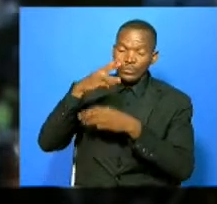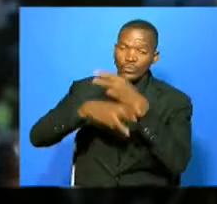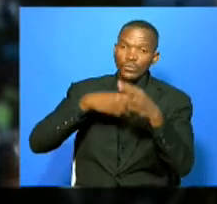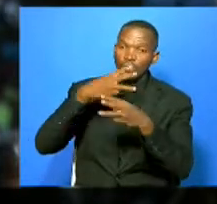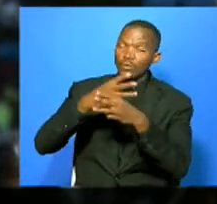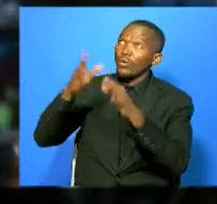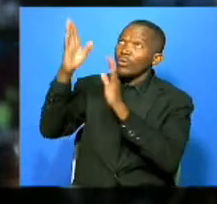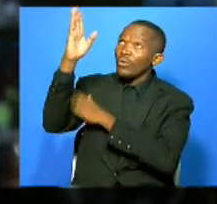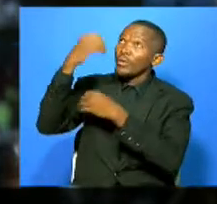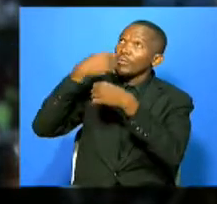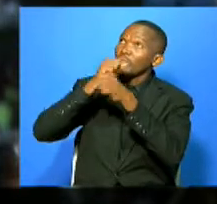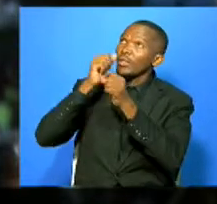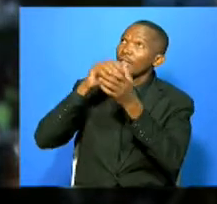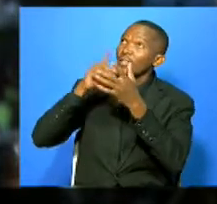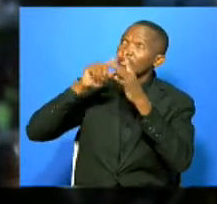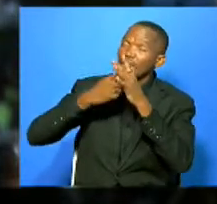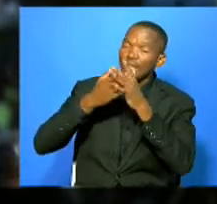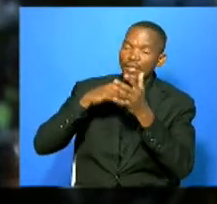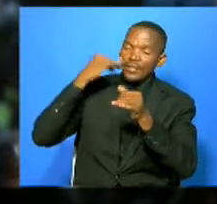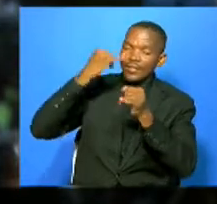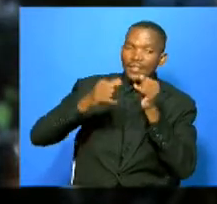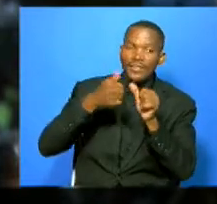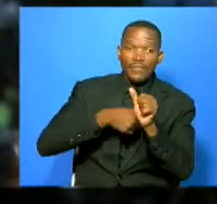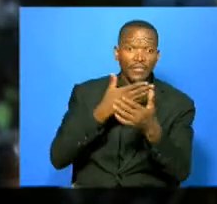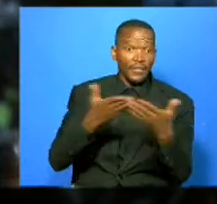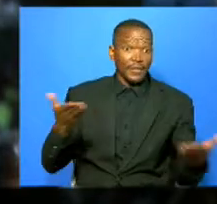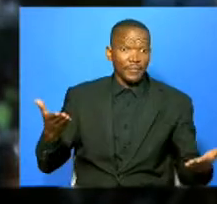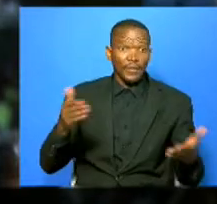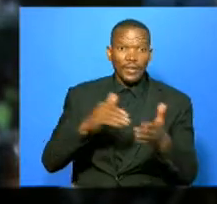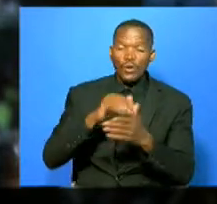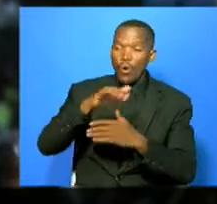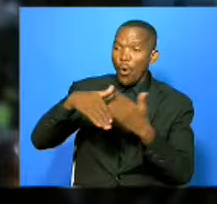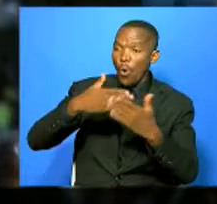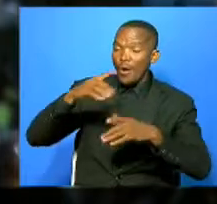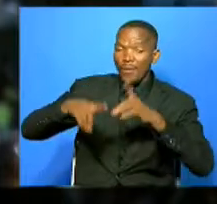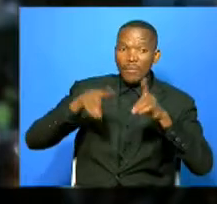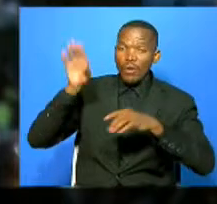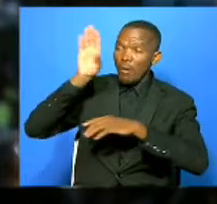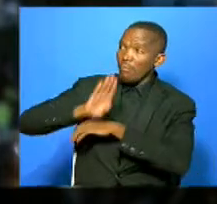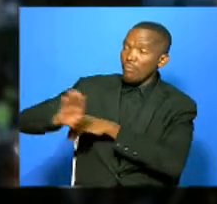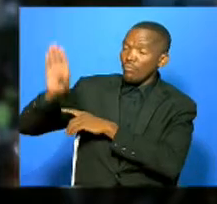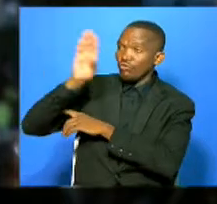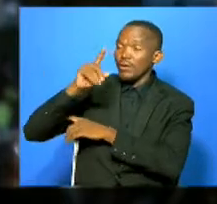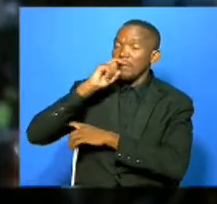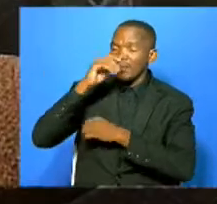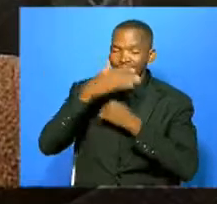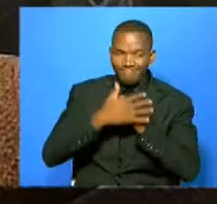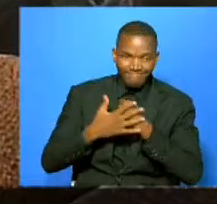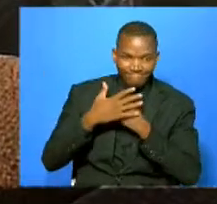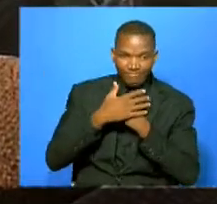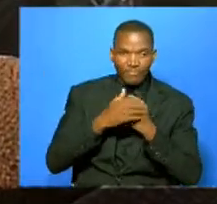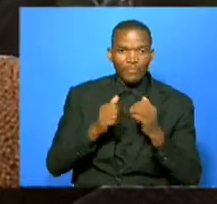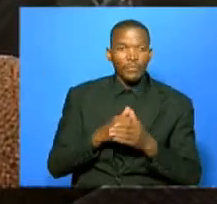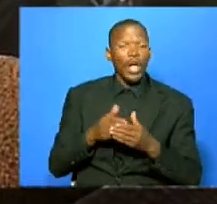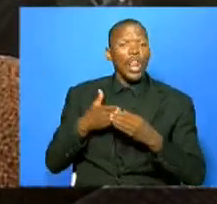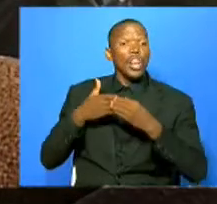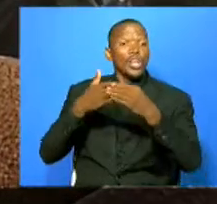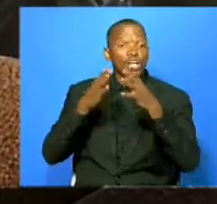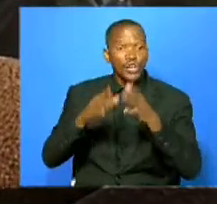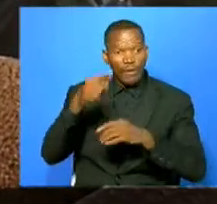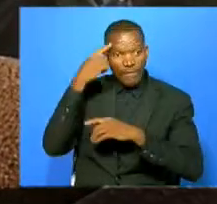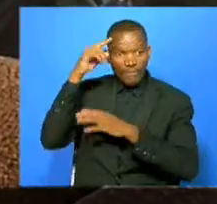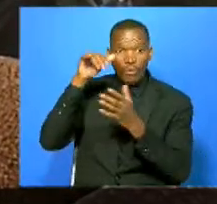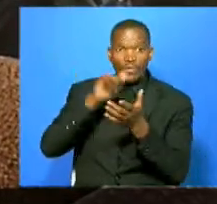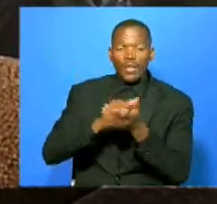di simololwa ke ene ebile di kutisiwa ke ene a batho botlhe ba lehatshe la Botswana ba gomotsega. Boeteledipele jwa kgaolo